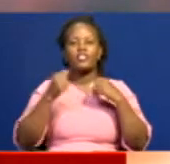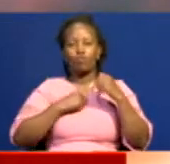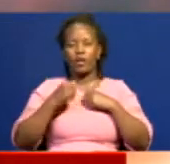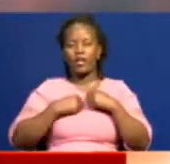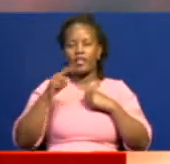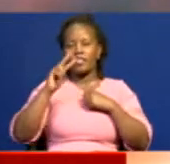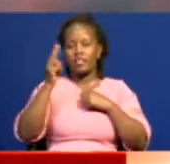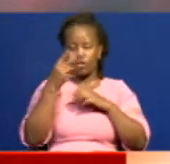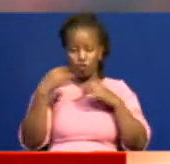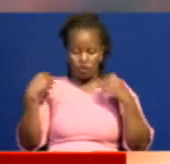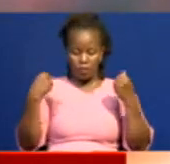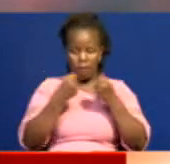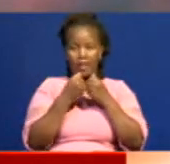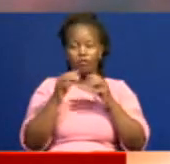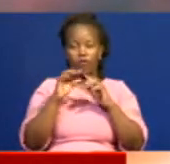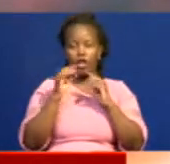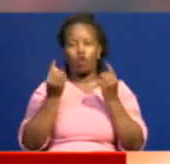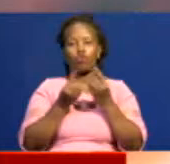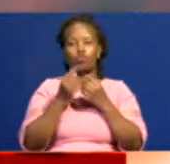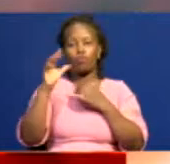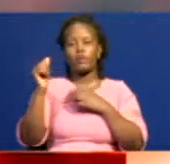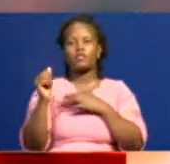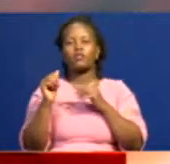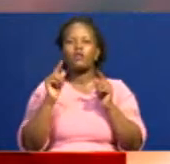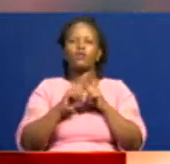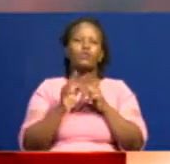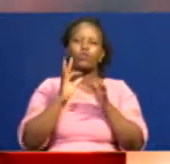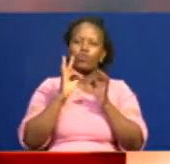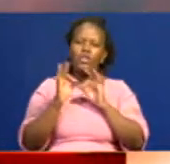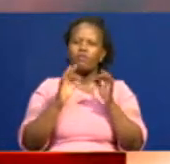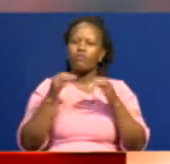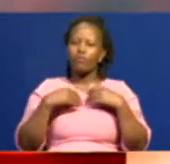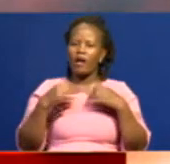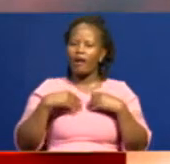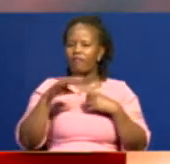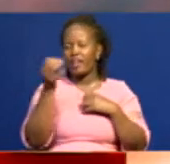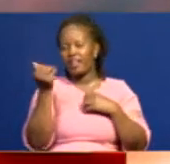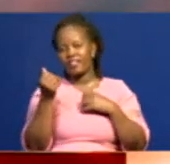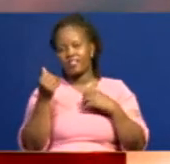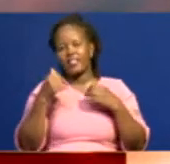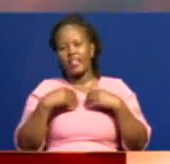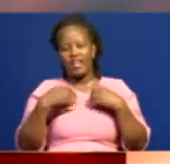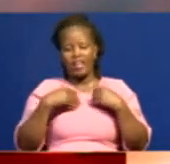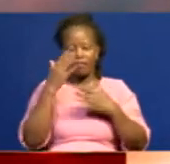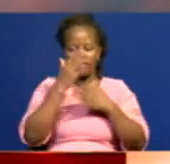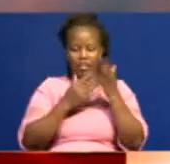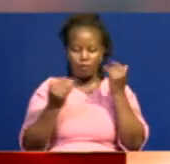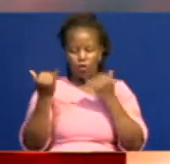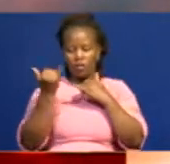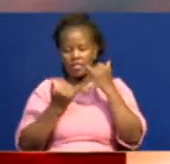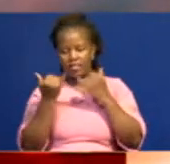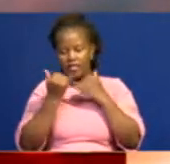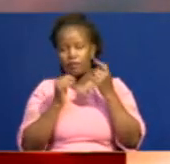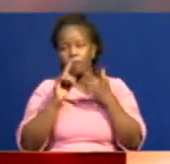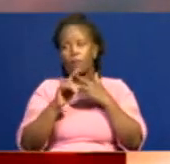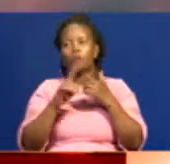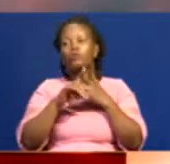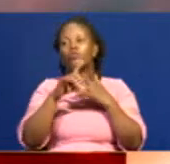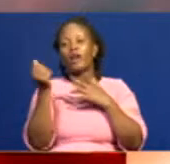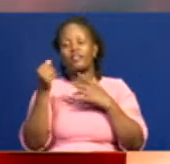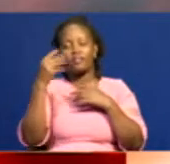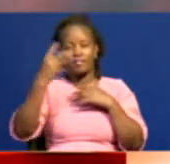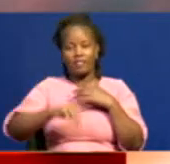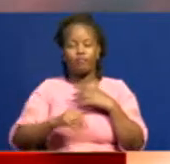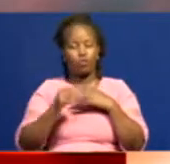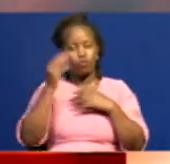Group A for the junior stars. Are we going to see another goal fest? We saw 5 on Saturday, and that is when they